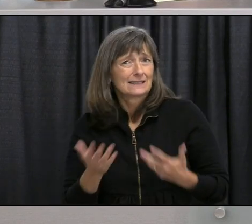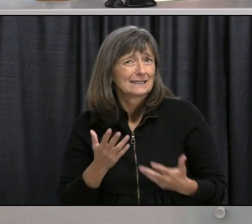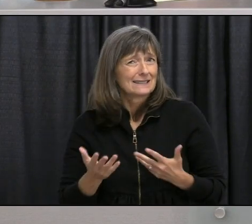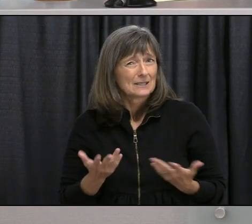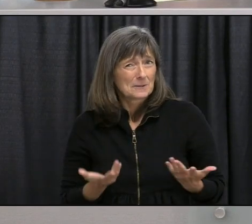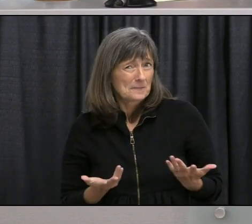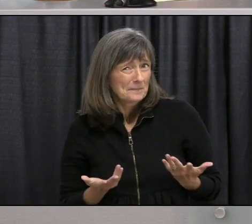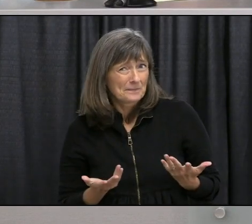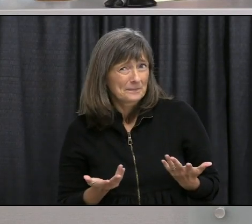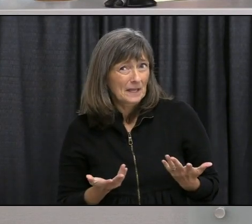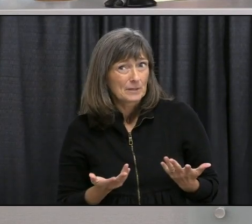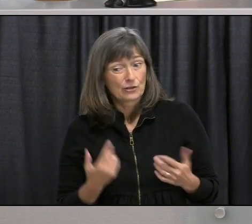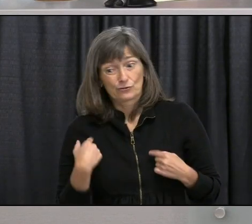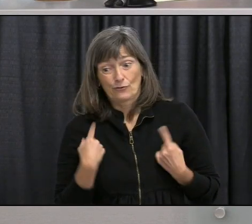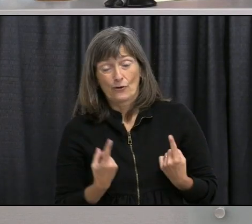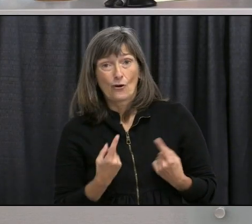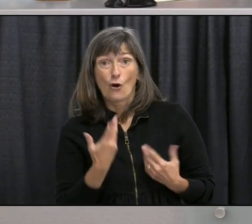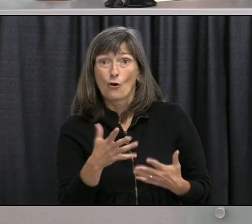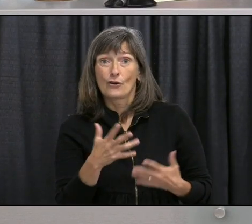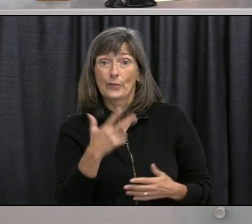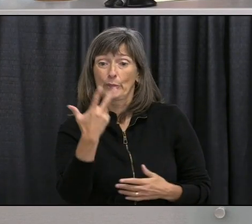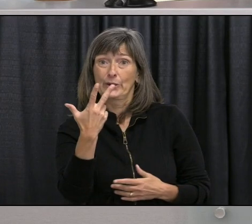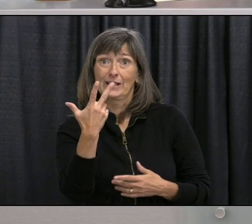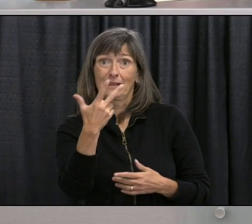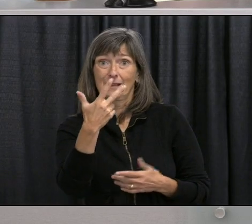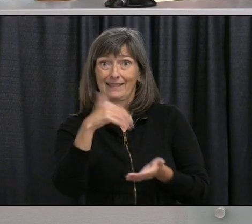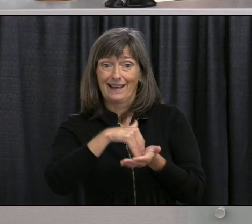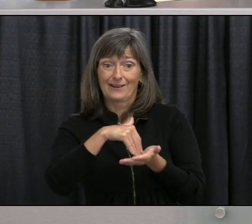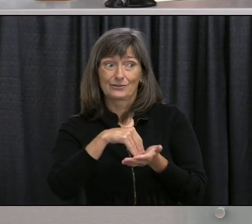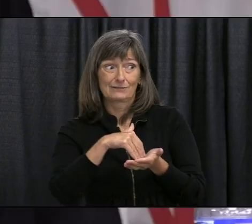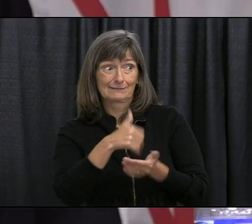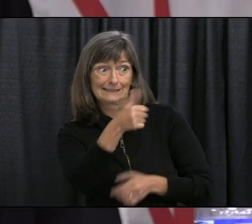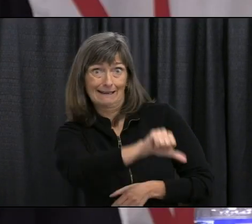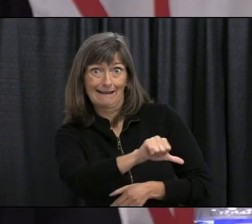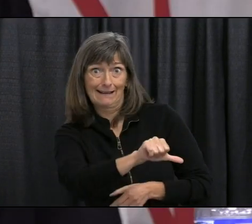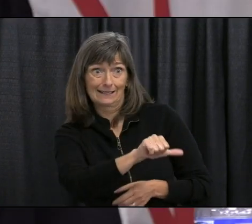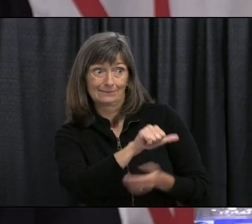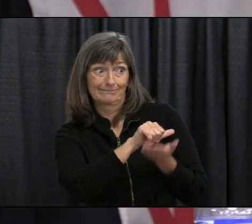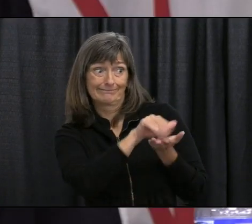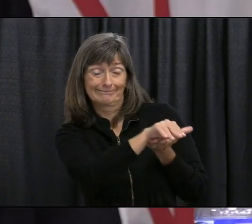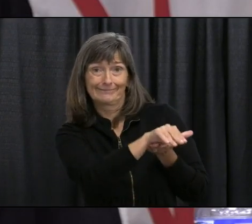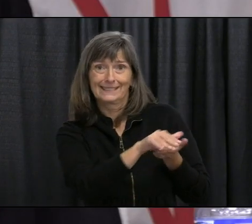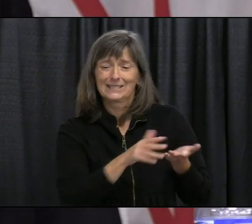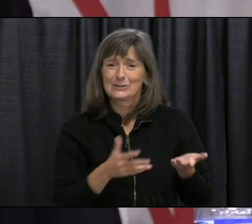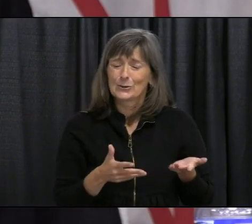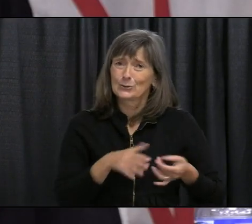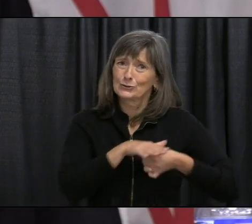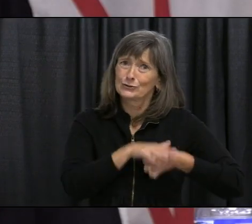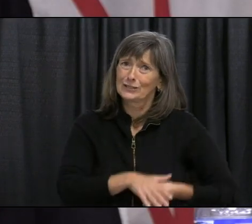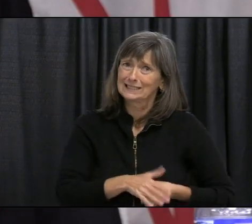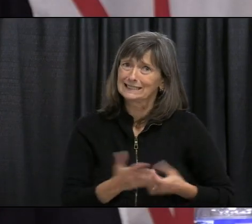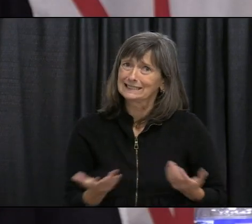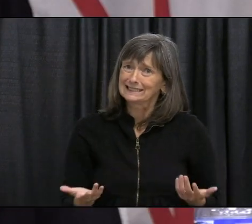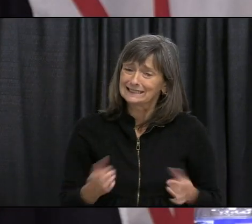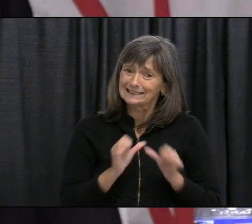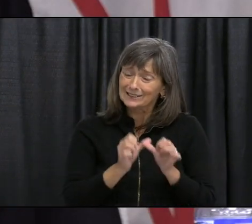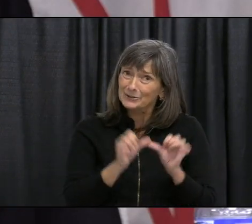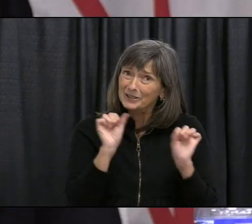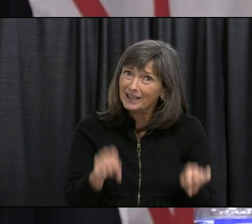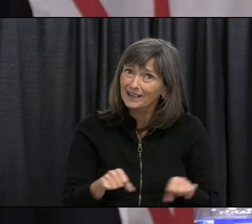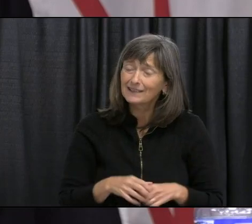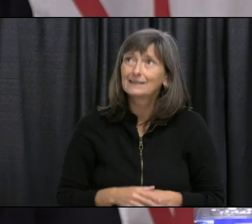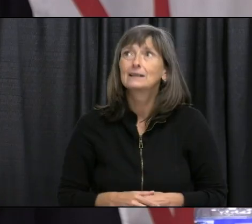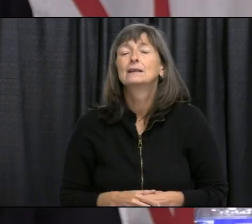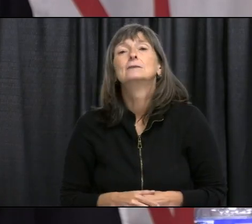so people who've been denied the exemptions to be able to enter the province. No, and there's no doubt it is a challenge. It wasn't something that